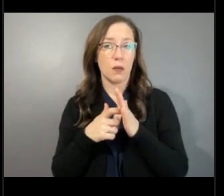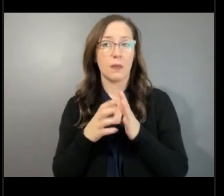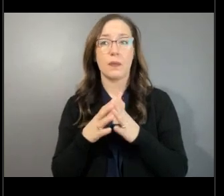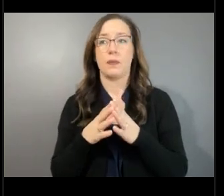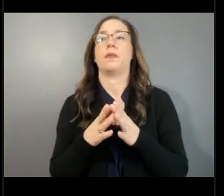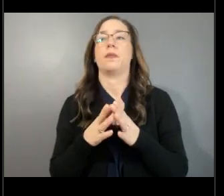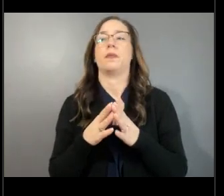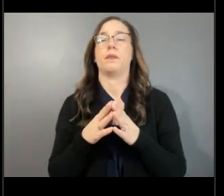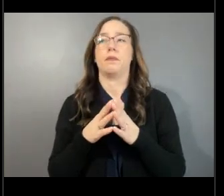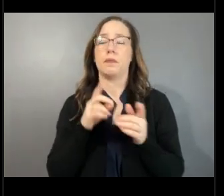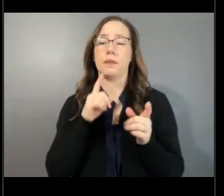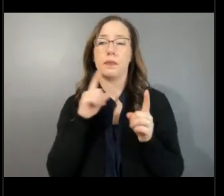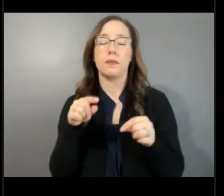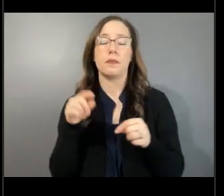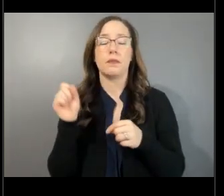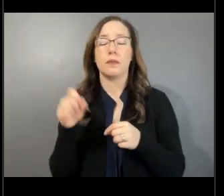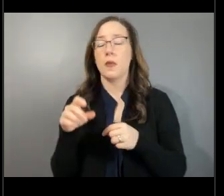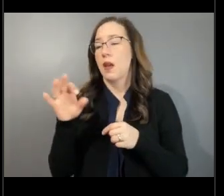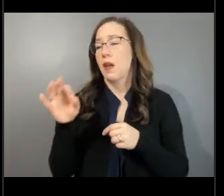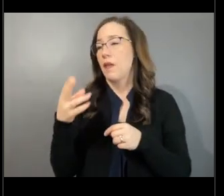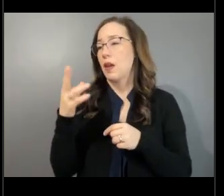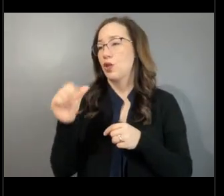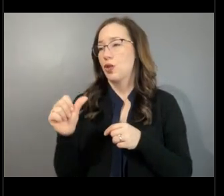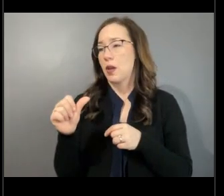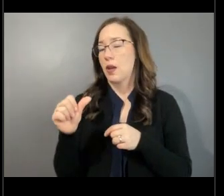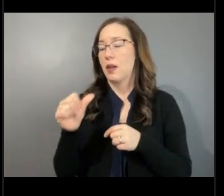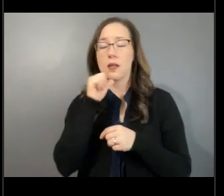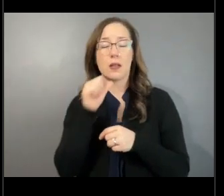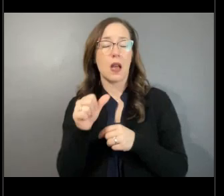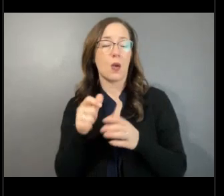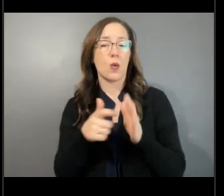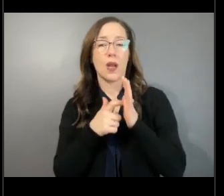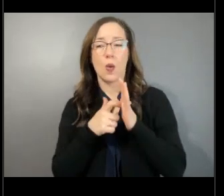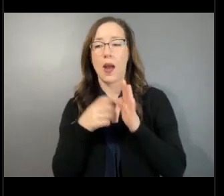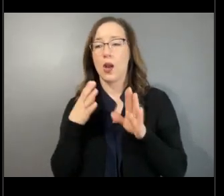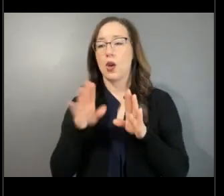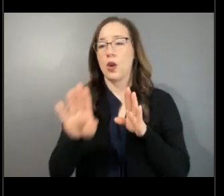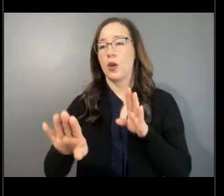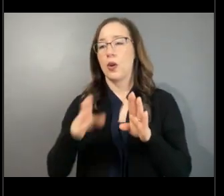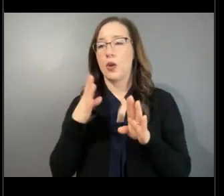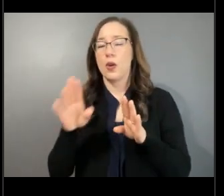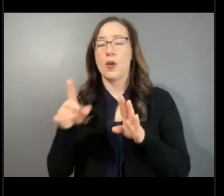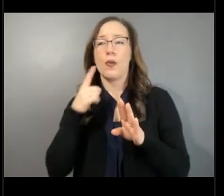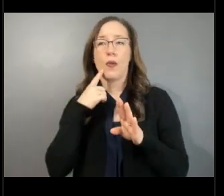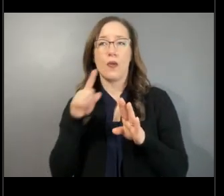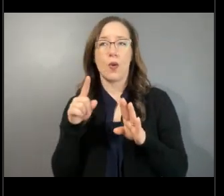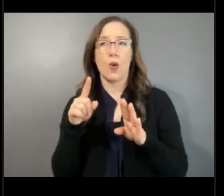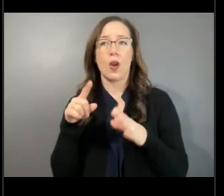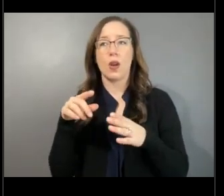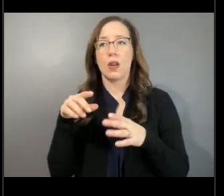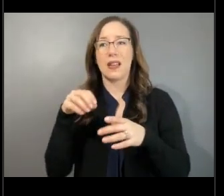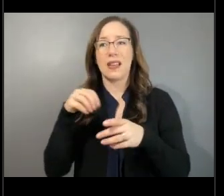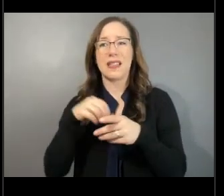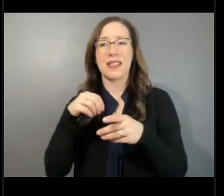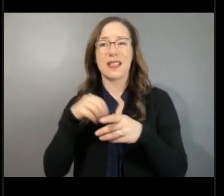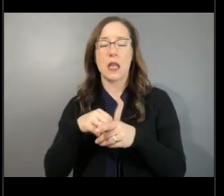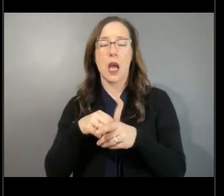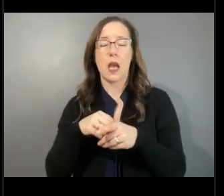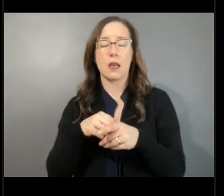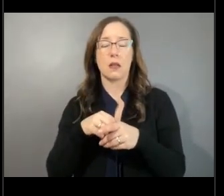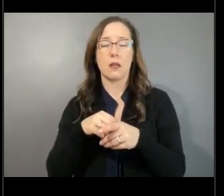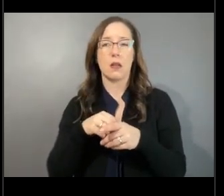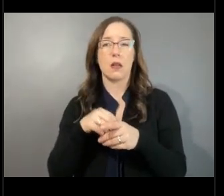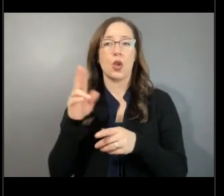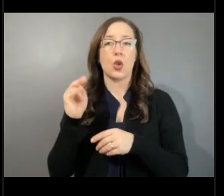And the answer is the FHA does not require maneuvering clearances for usable doors inside of covered dwelling